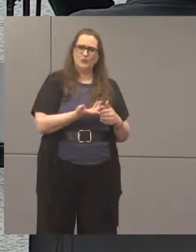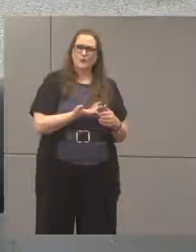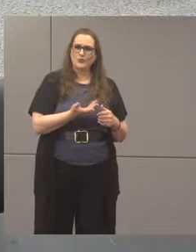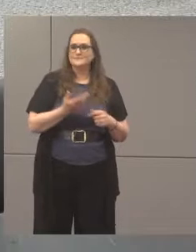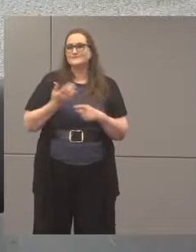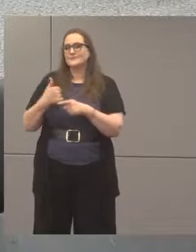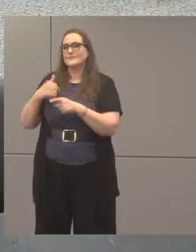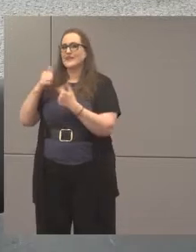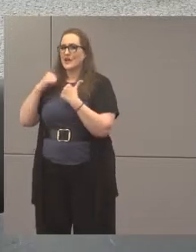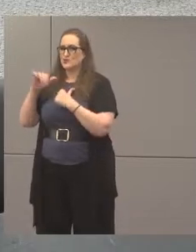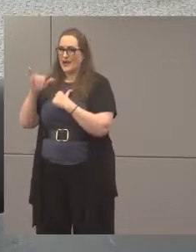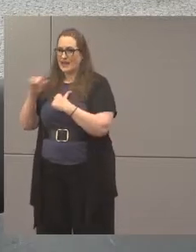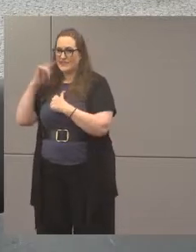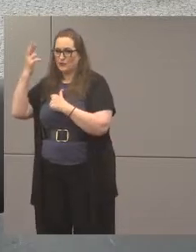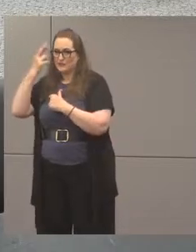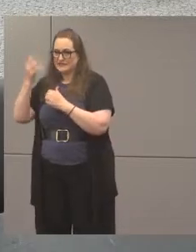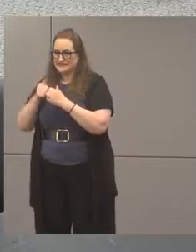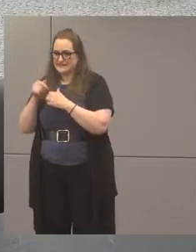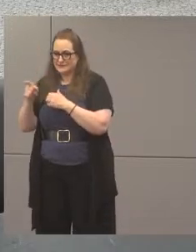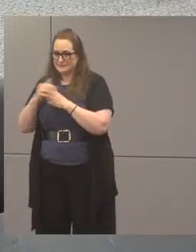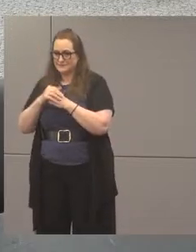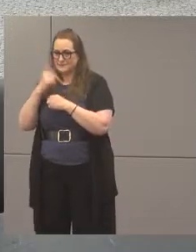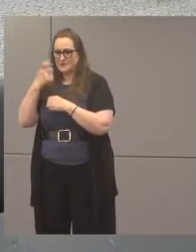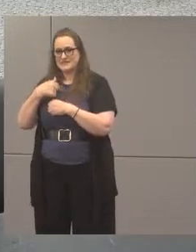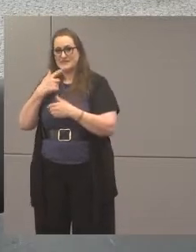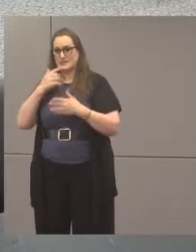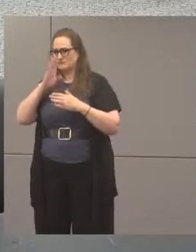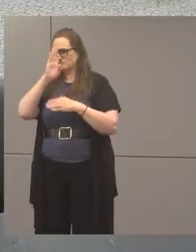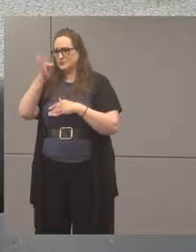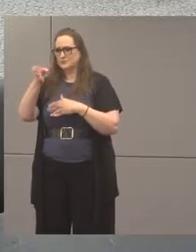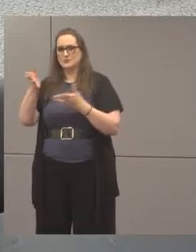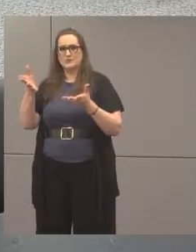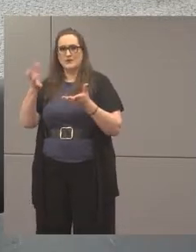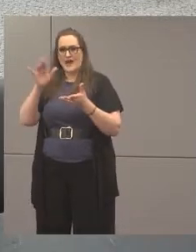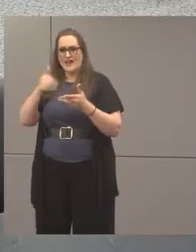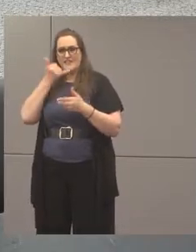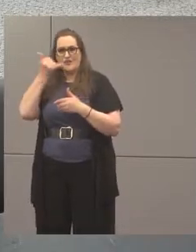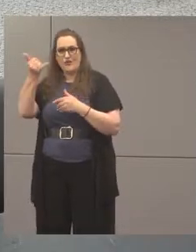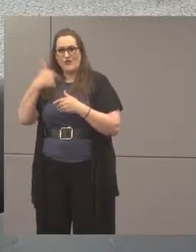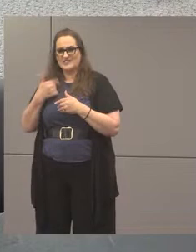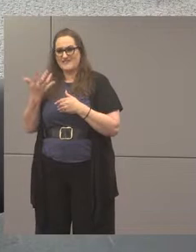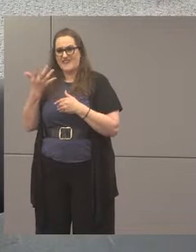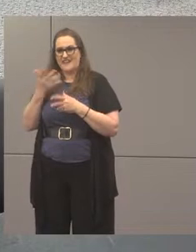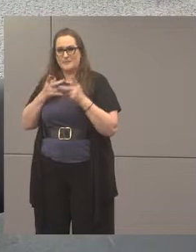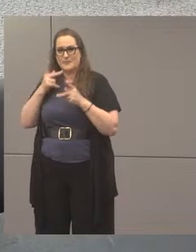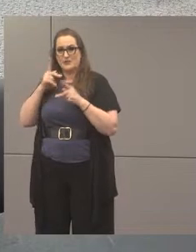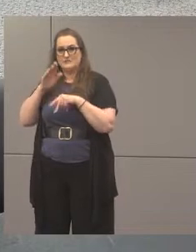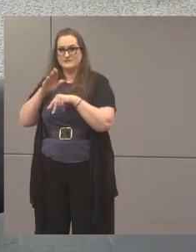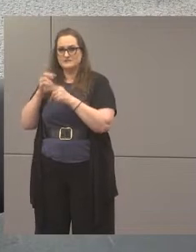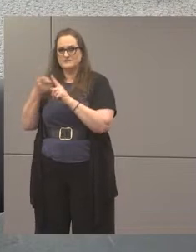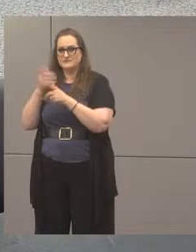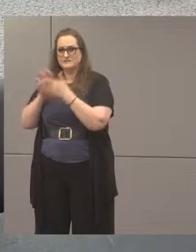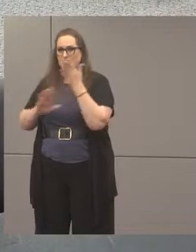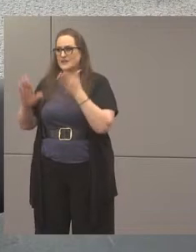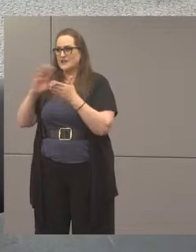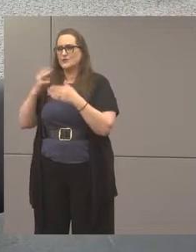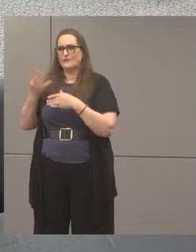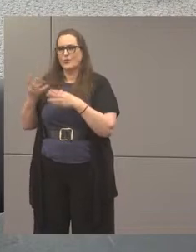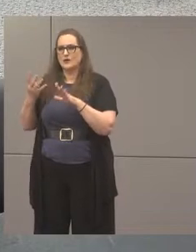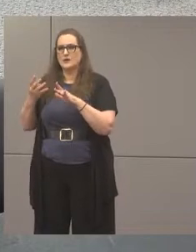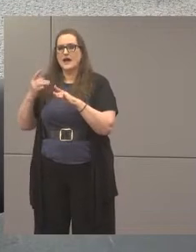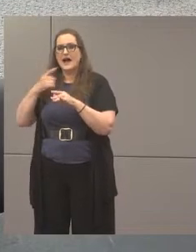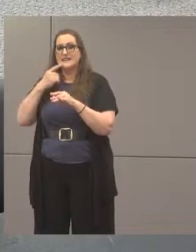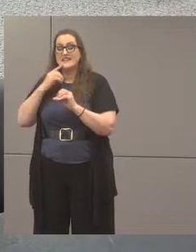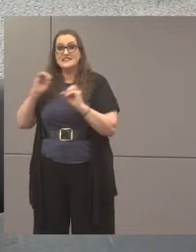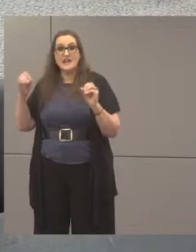I tried that line of reasoning because I said flat out on that call, there was 5 of us there, I believe, from the college, 4 of us. And I said,